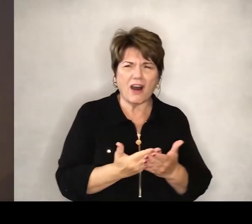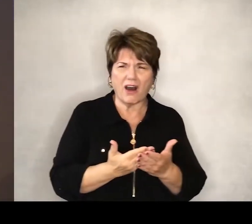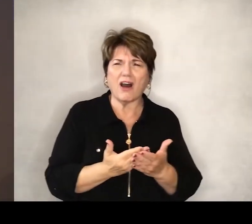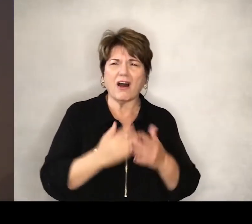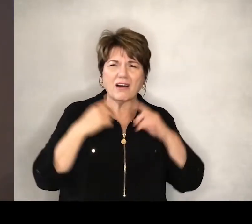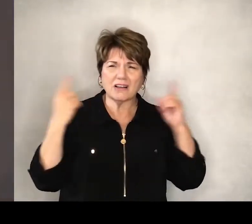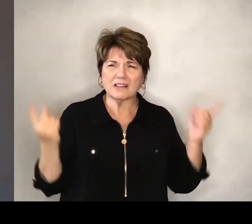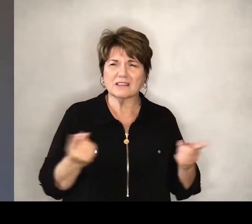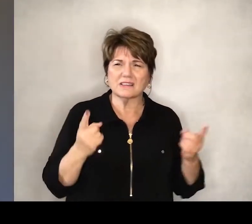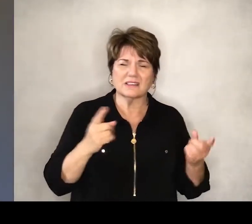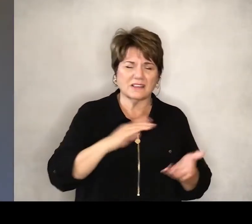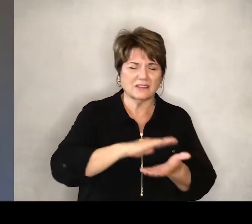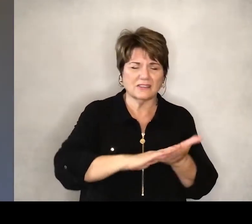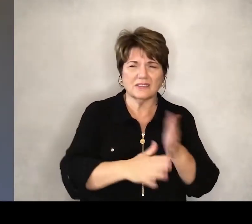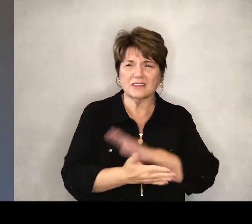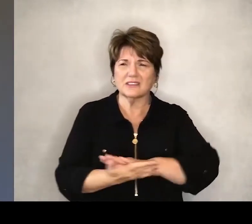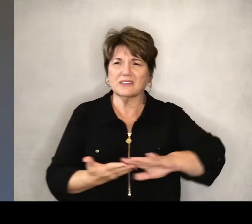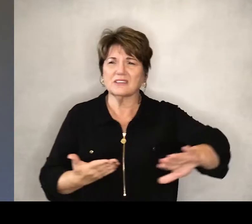the